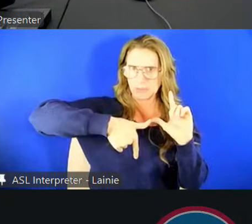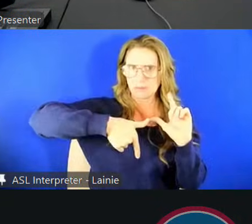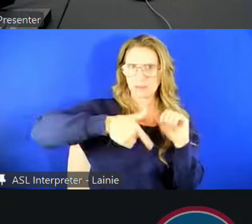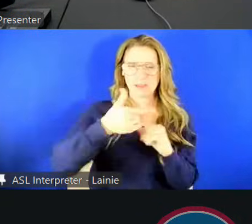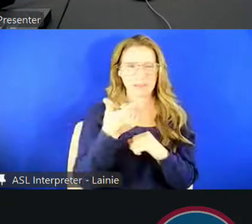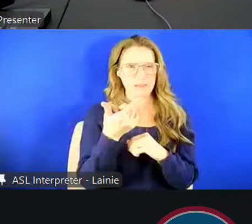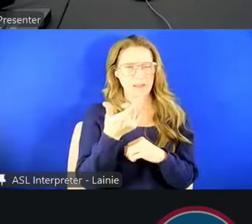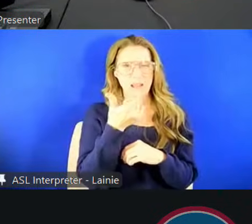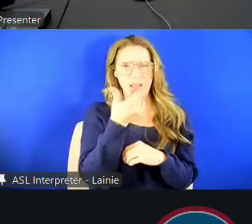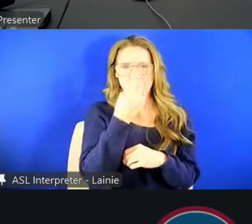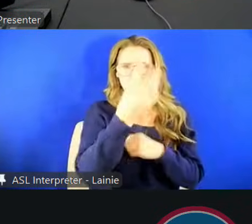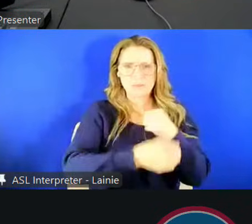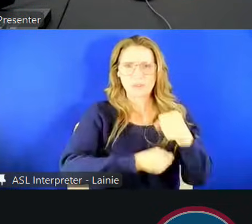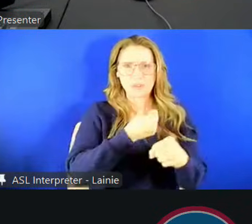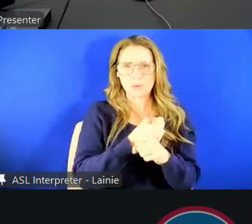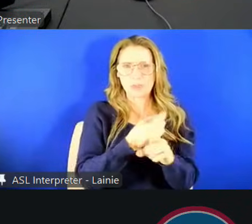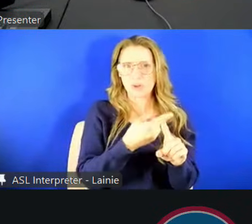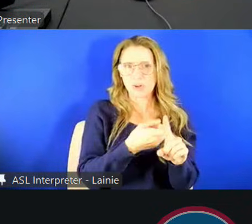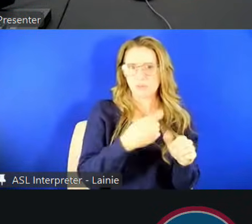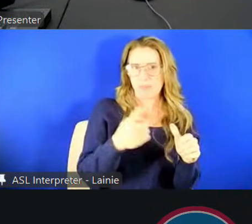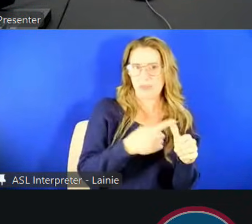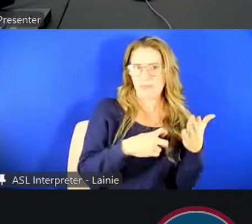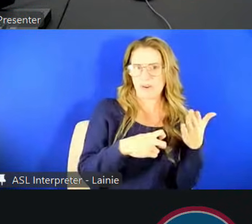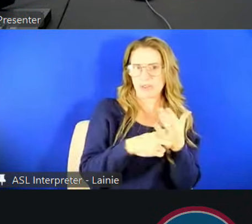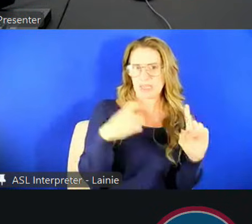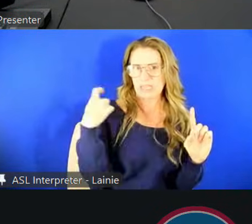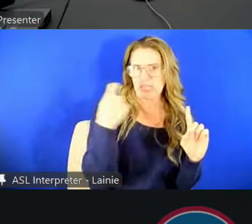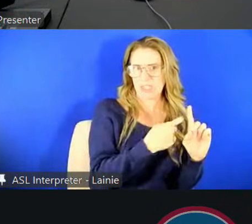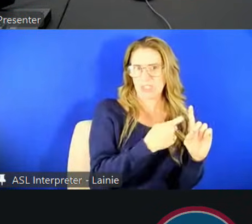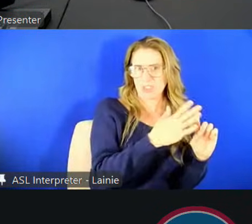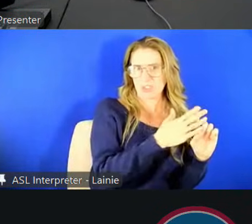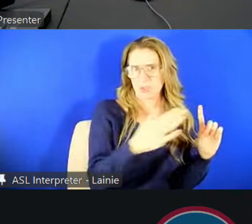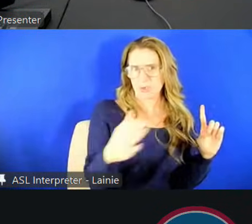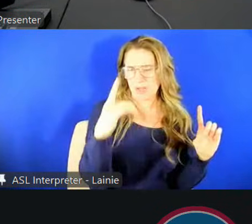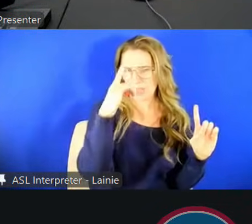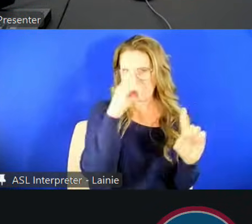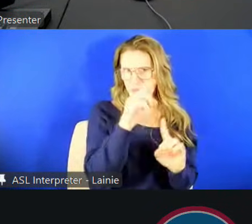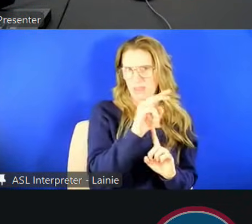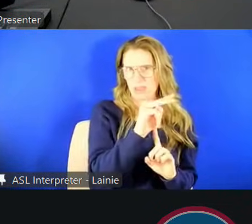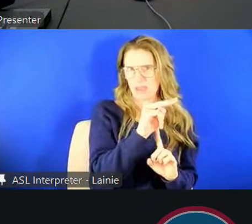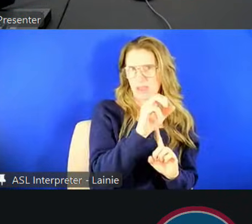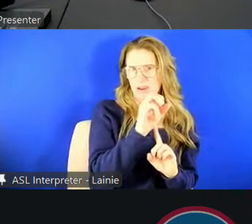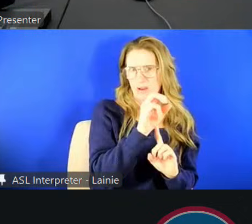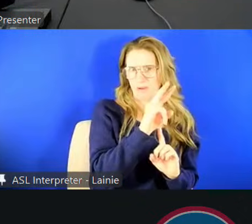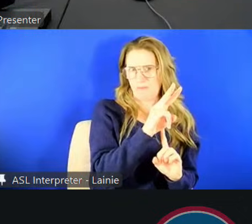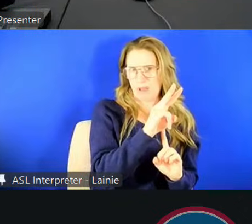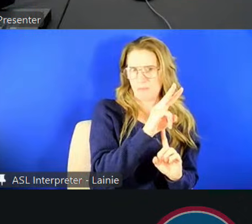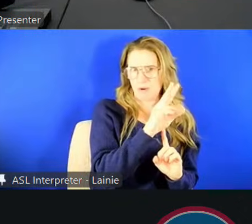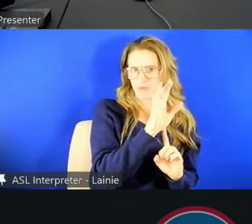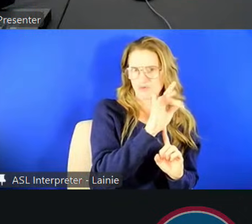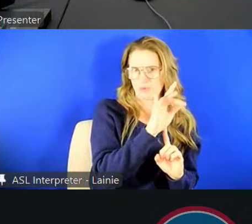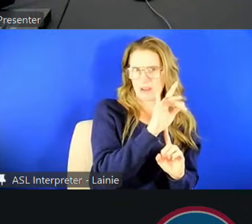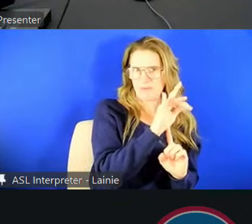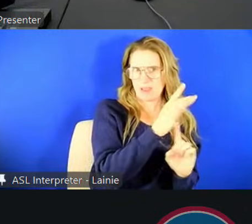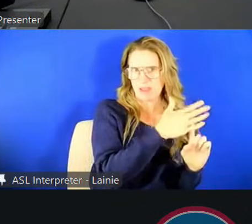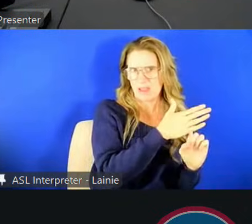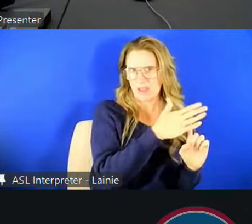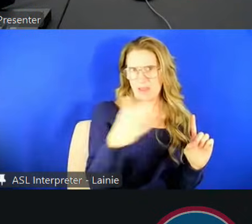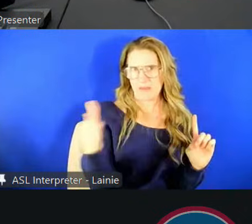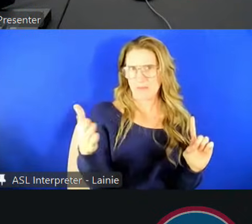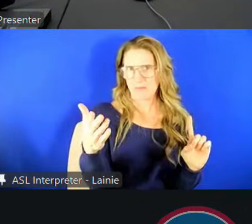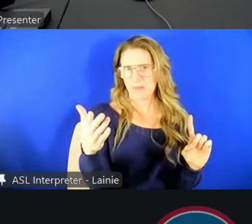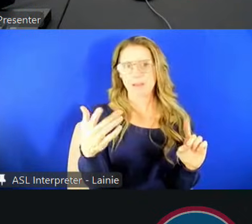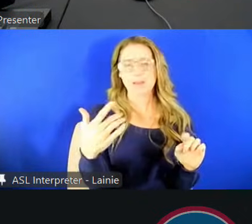ticket issued, which I believe was that's pretty clever. November 20. Yeah. Okay. Because I remember the